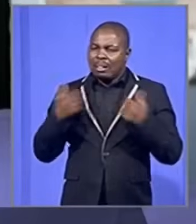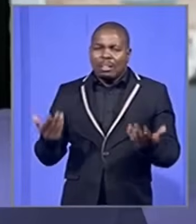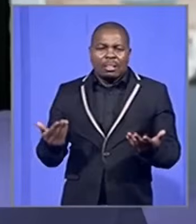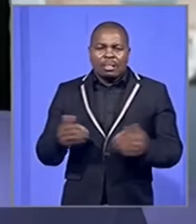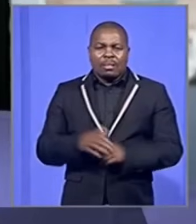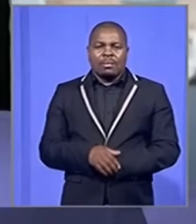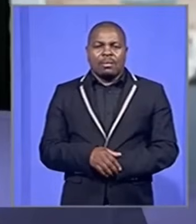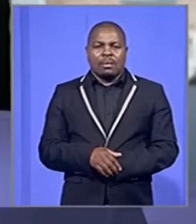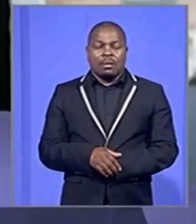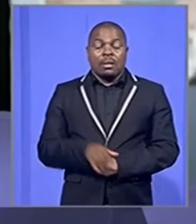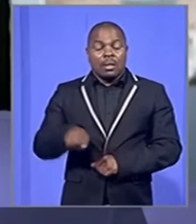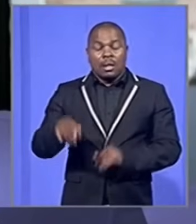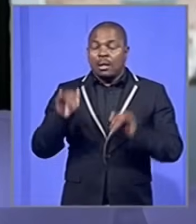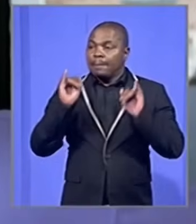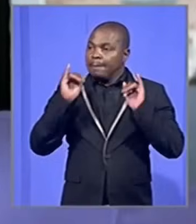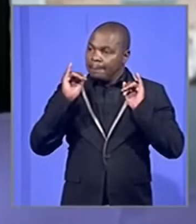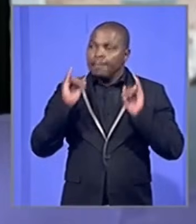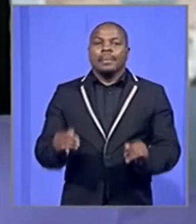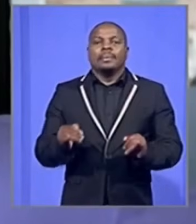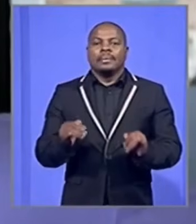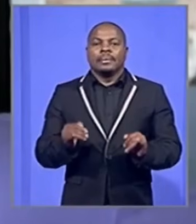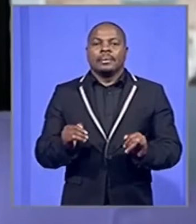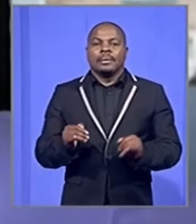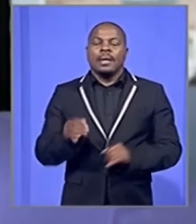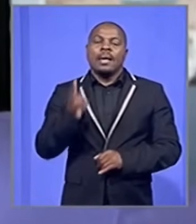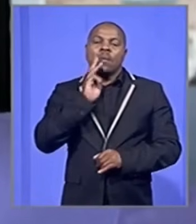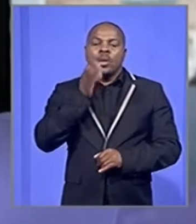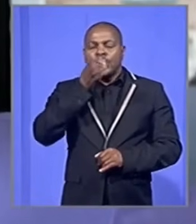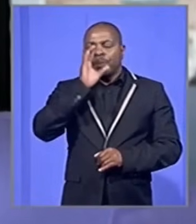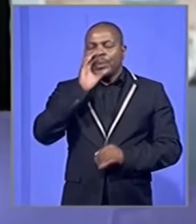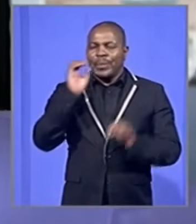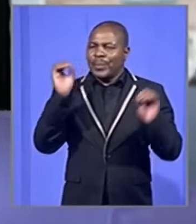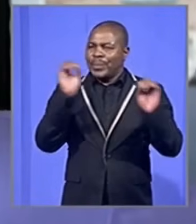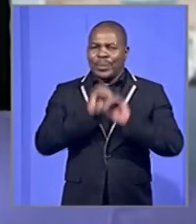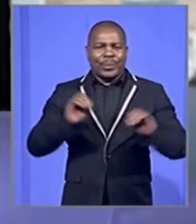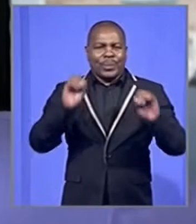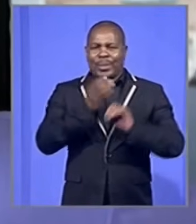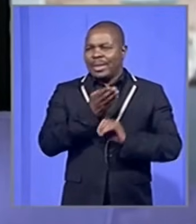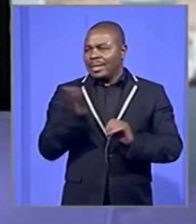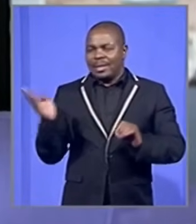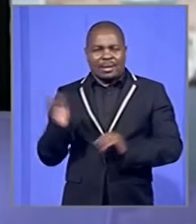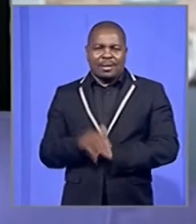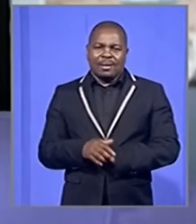It's bad. There's no drinking water for anybody to drink.